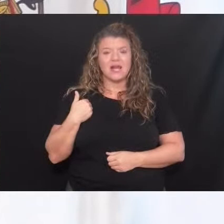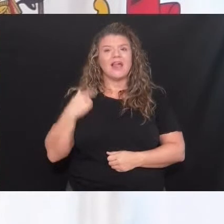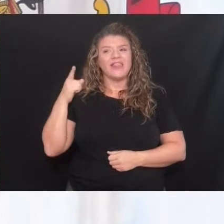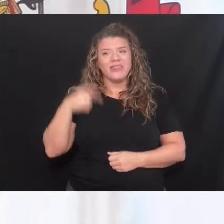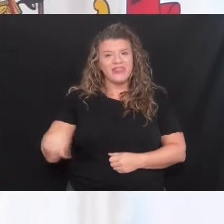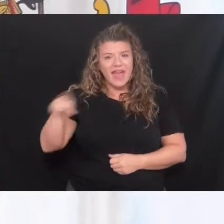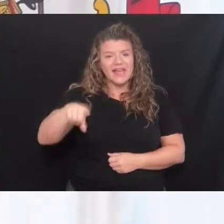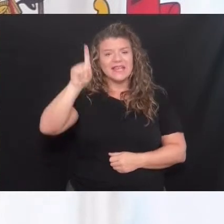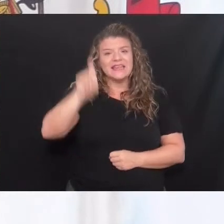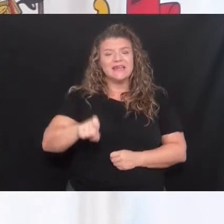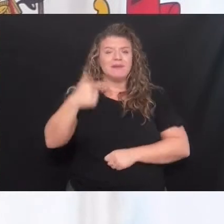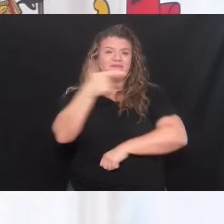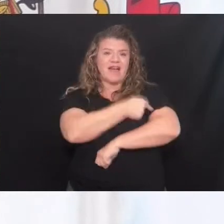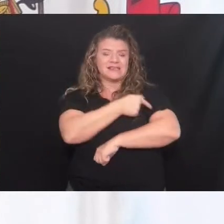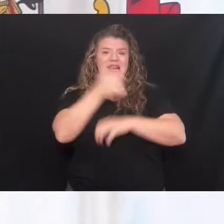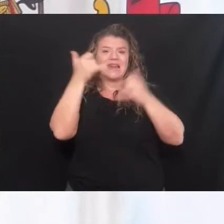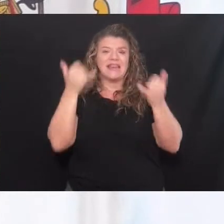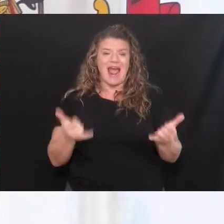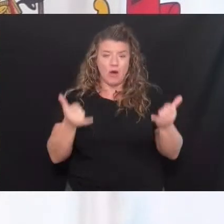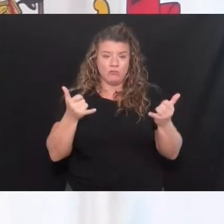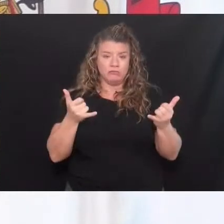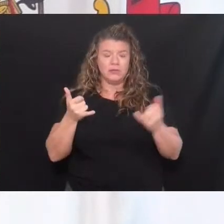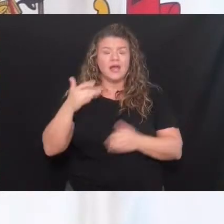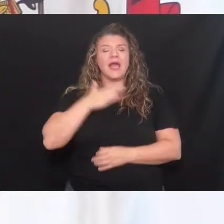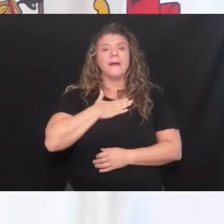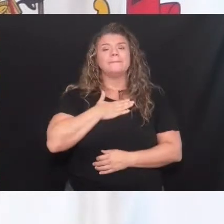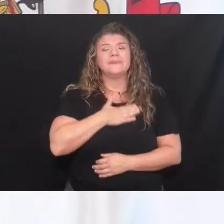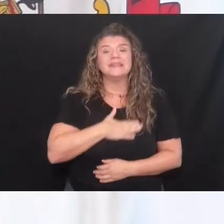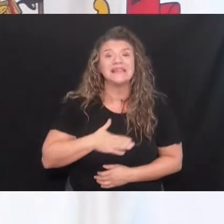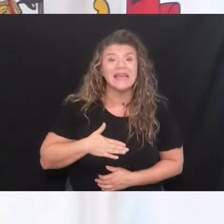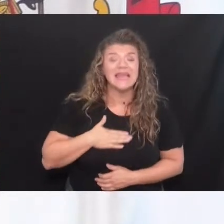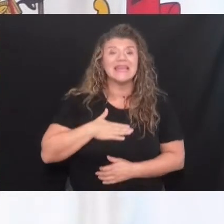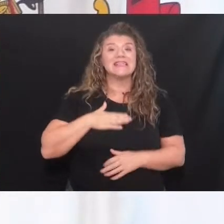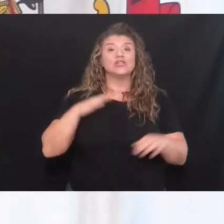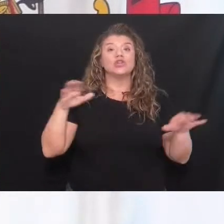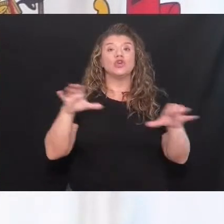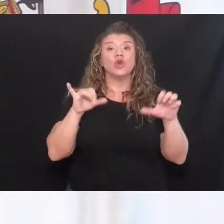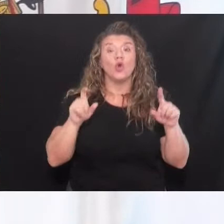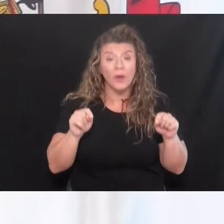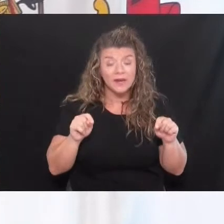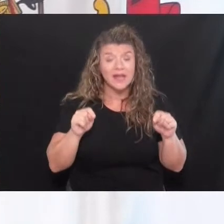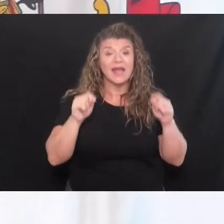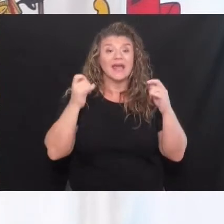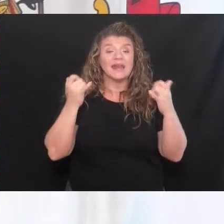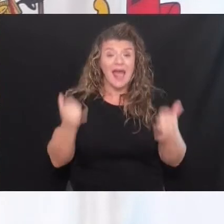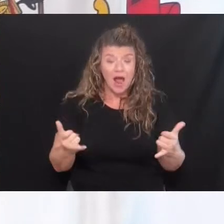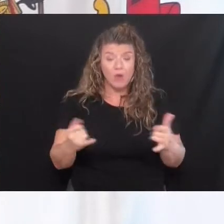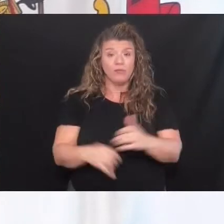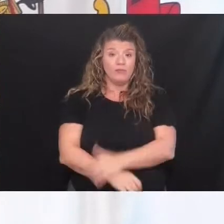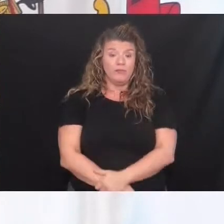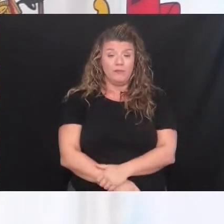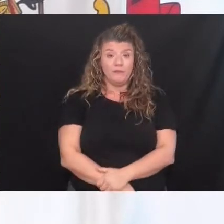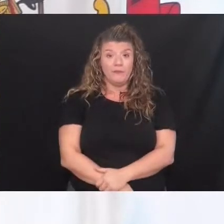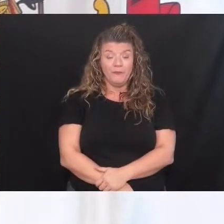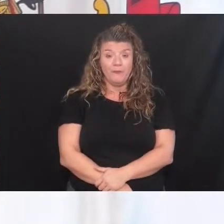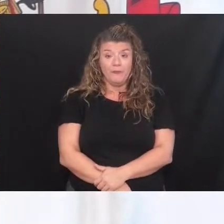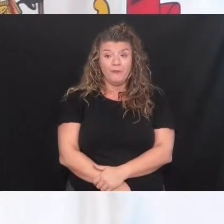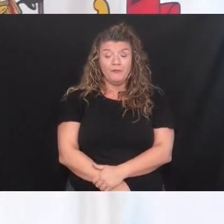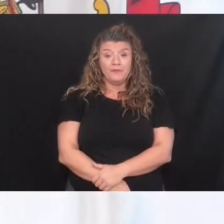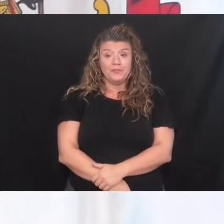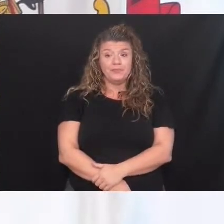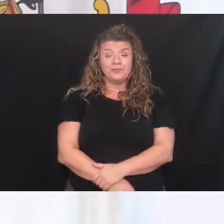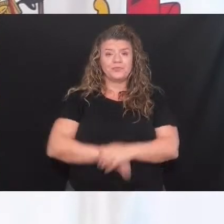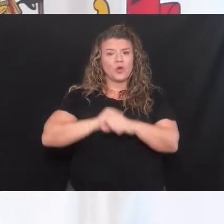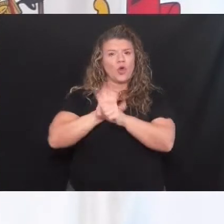them vaccinated now. And please run to the fire and get them vaccinated. The